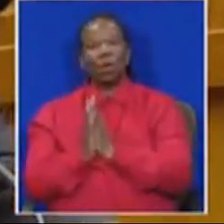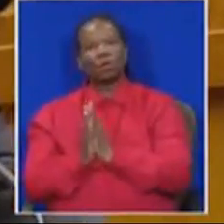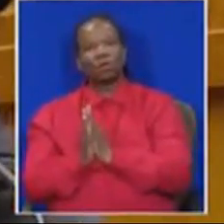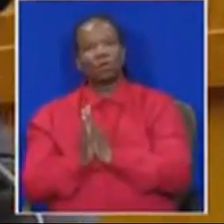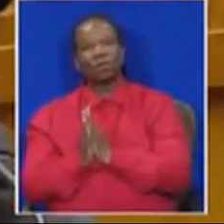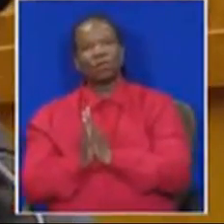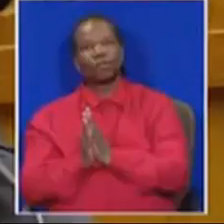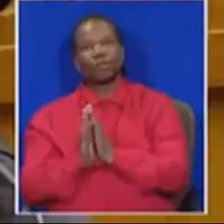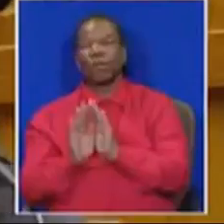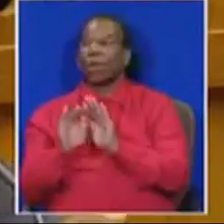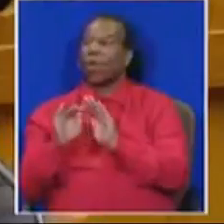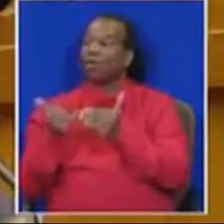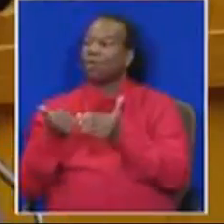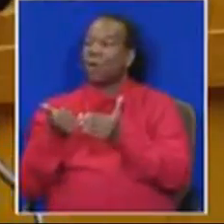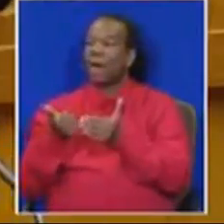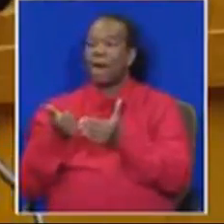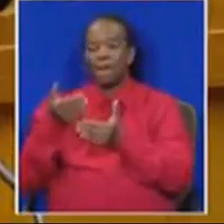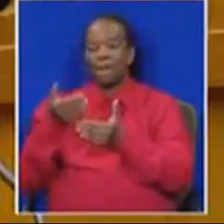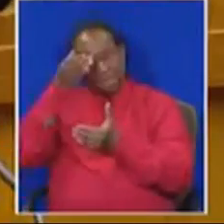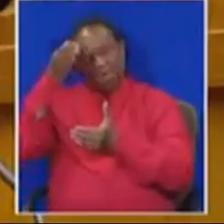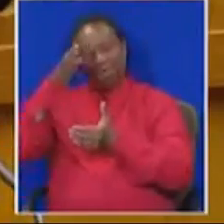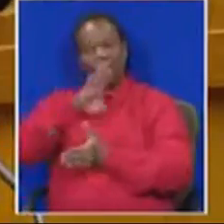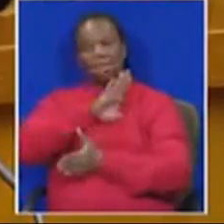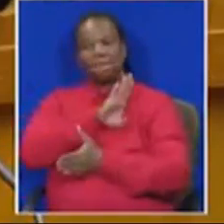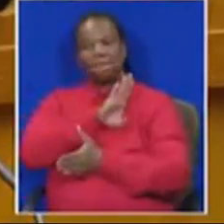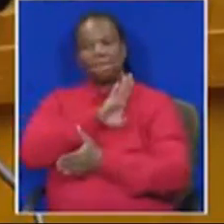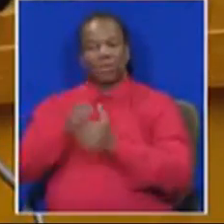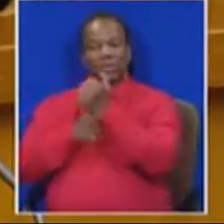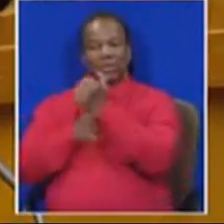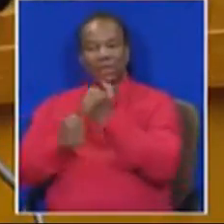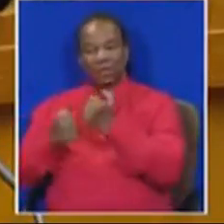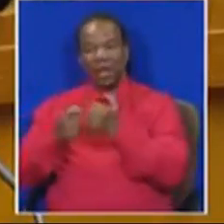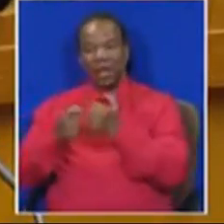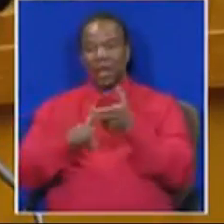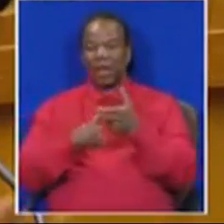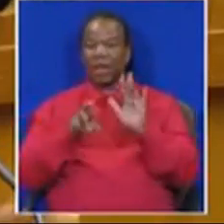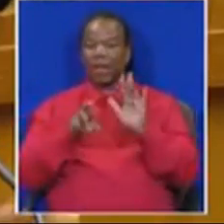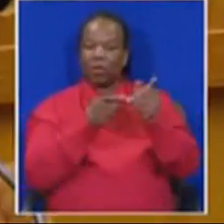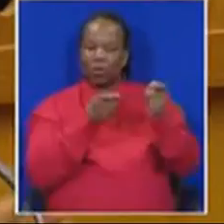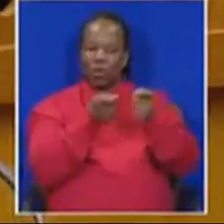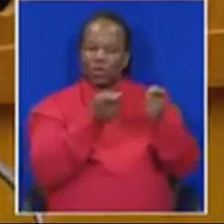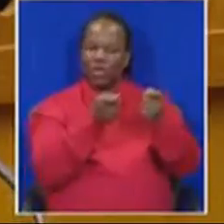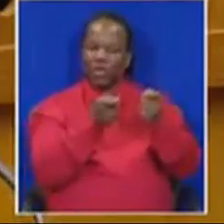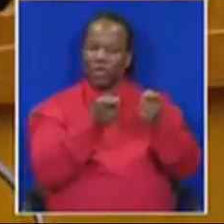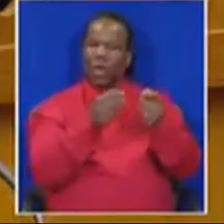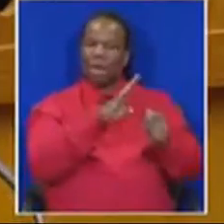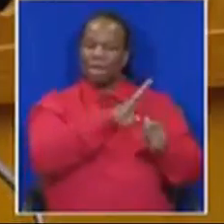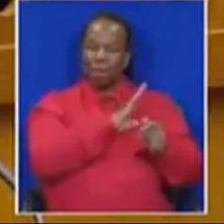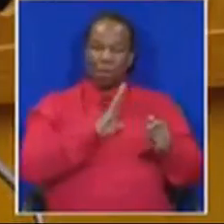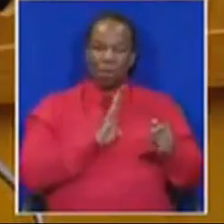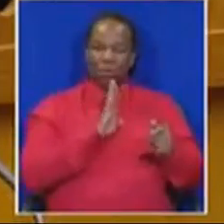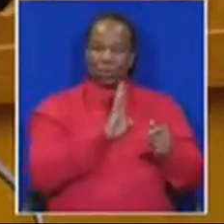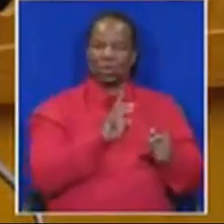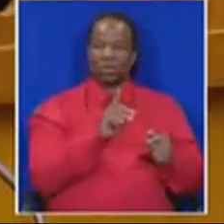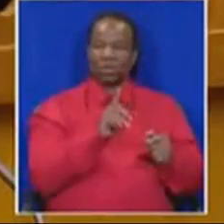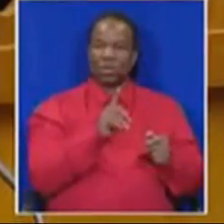urge professional bodies as well as regulatory authorities to take actions against